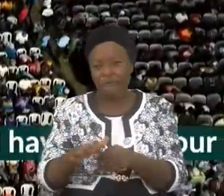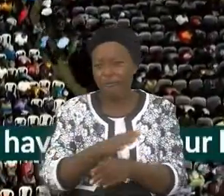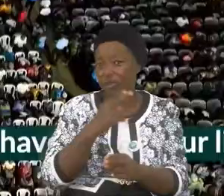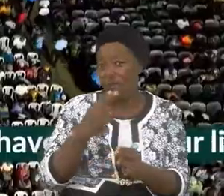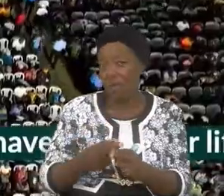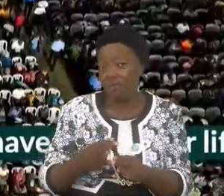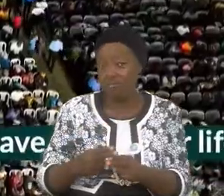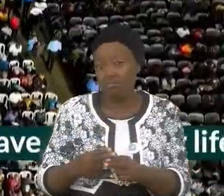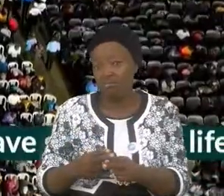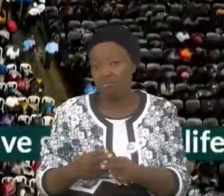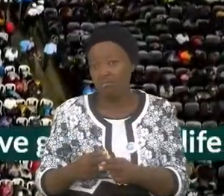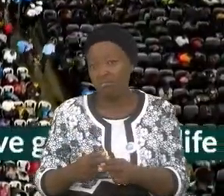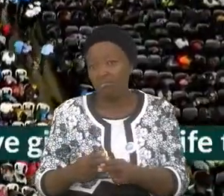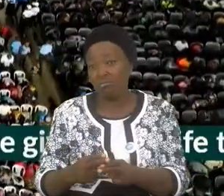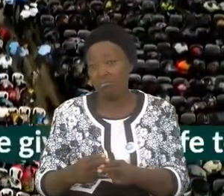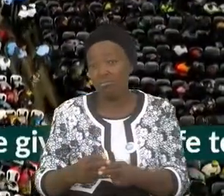I congratulate you